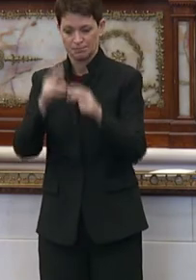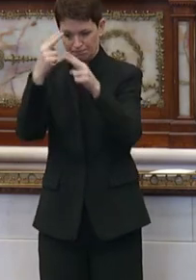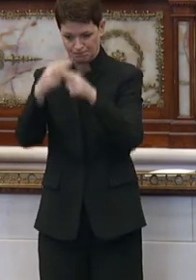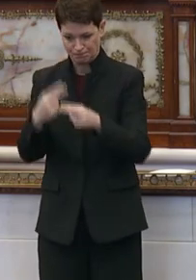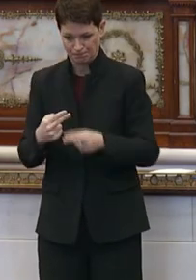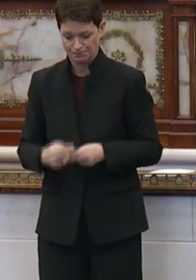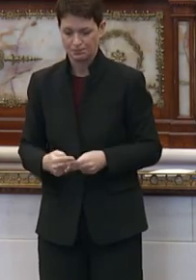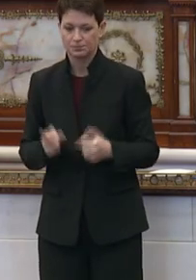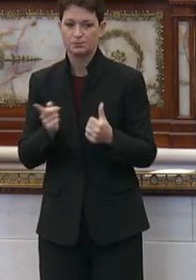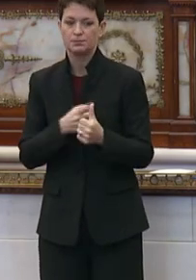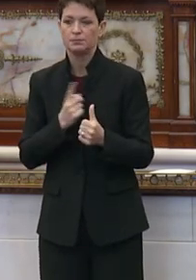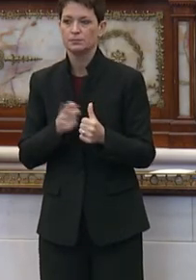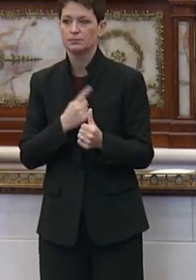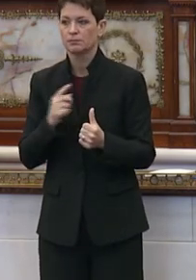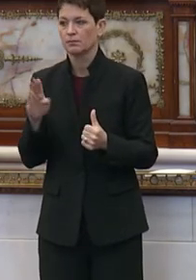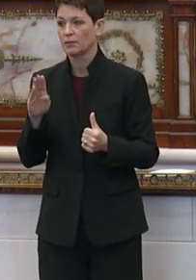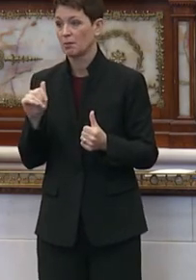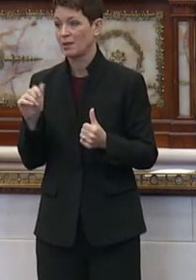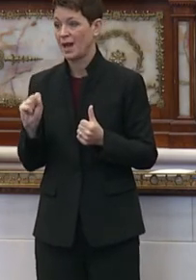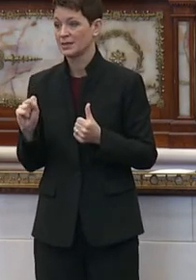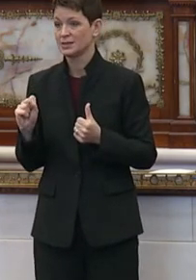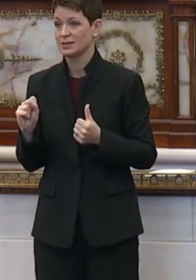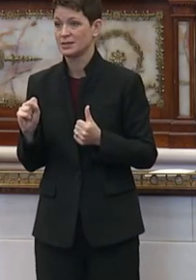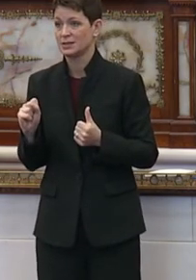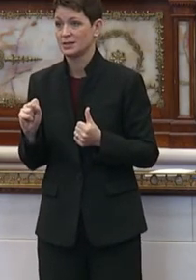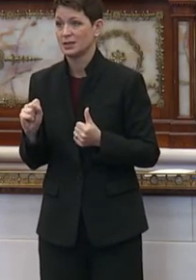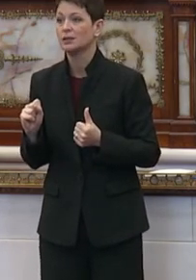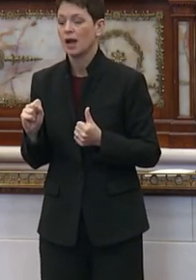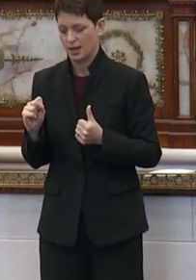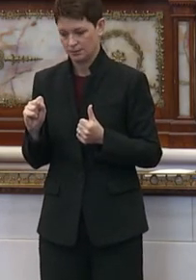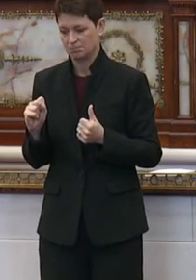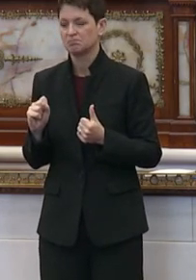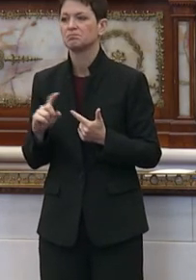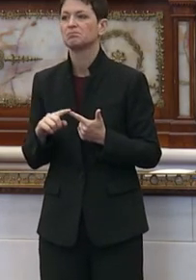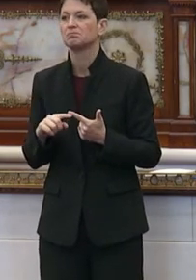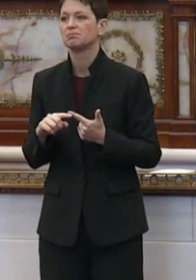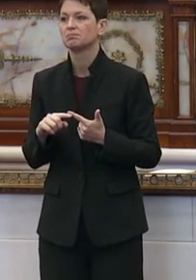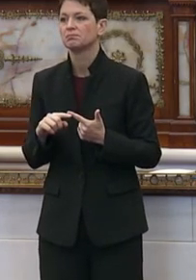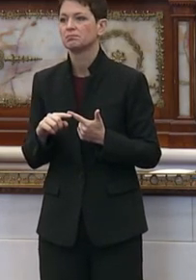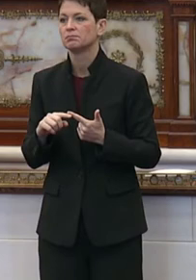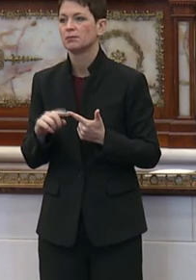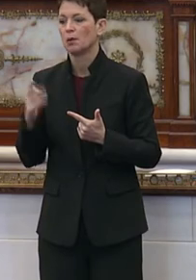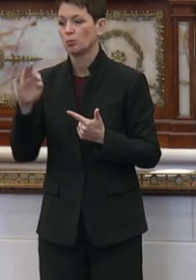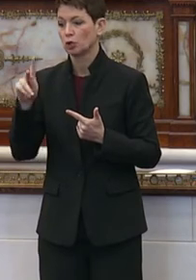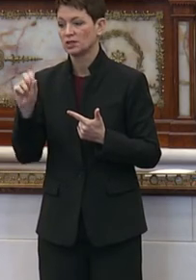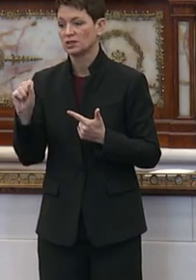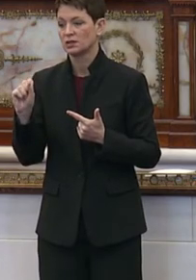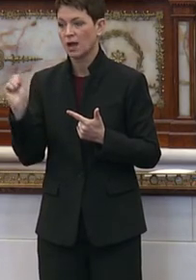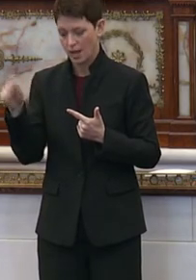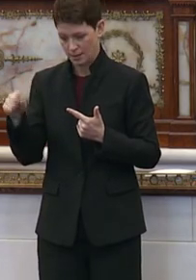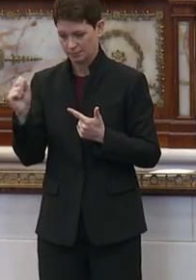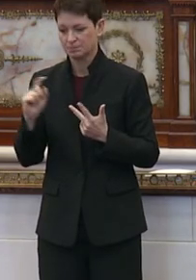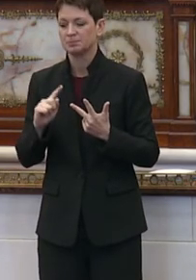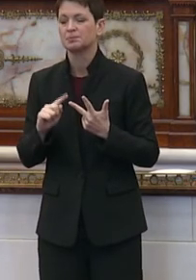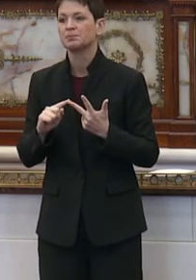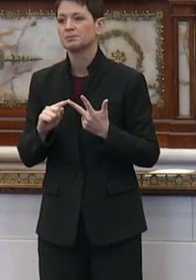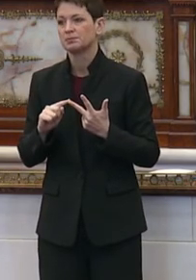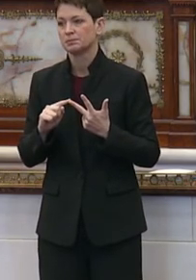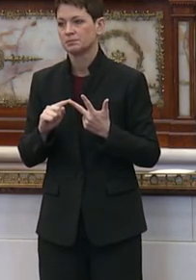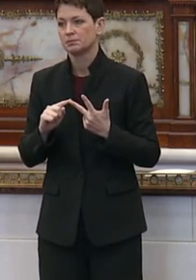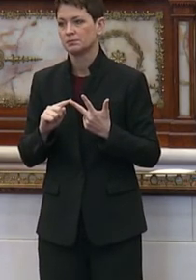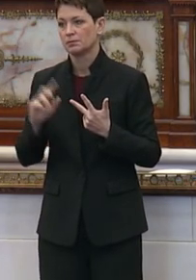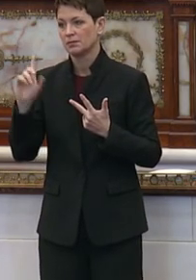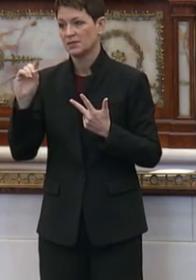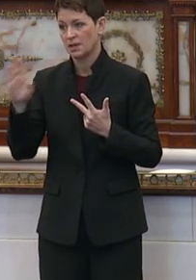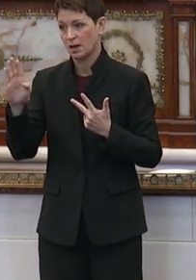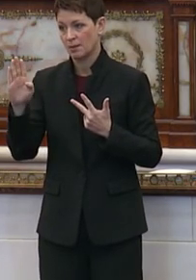Mr. Decker, call the roll. Councilwoman Bass. Aye. Councilwoman Brooks. Aye.